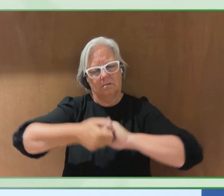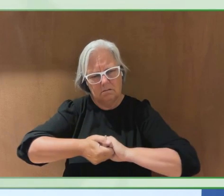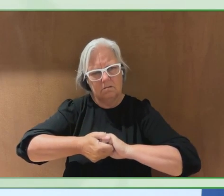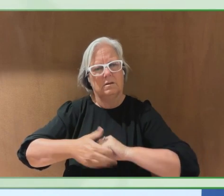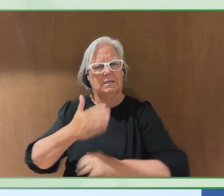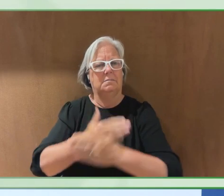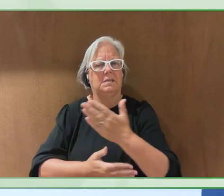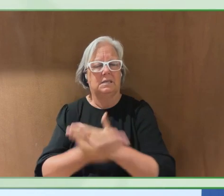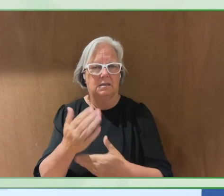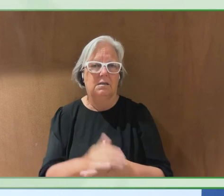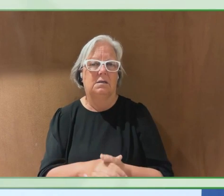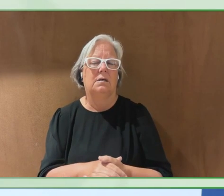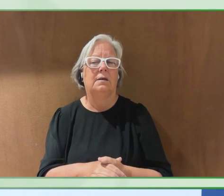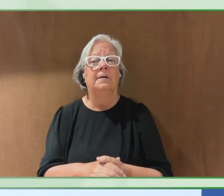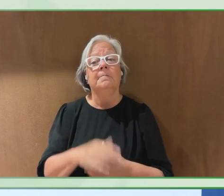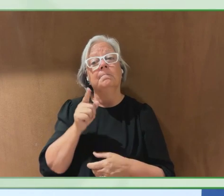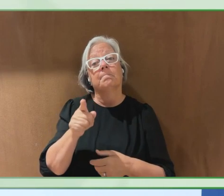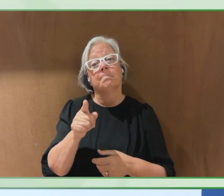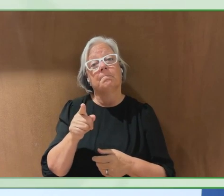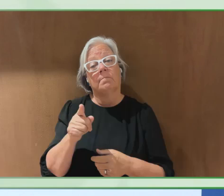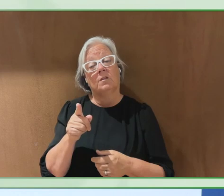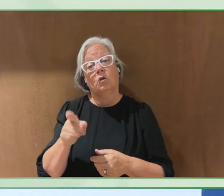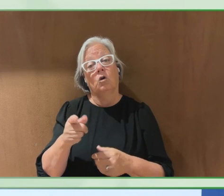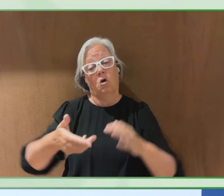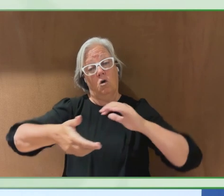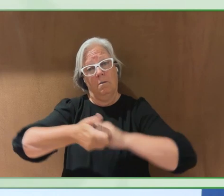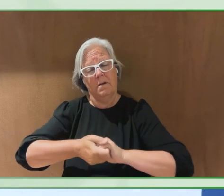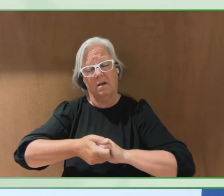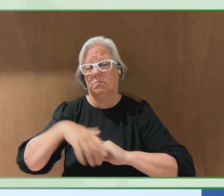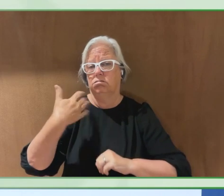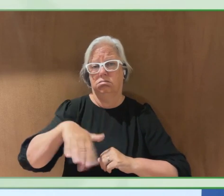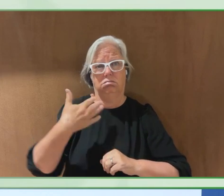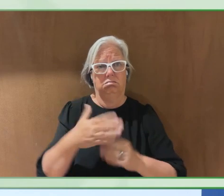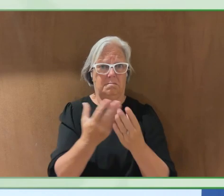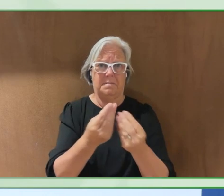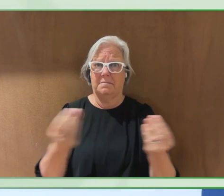this cooperation is a huge number, because we supported